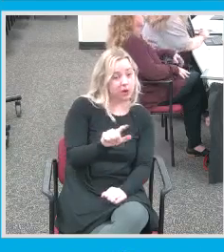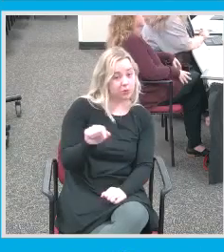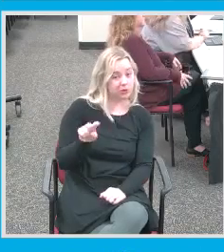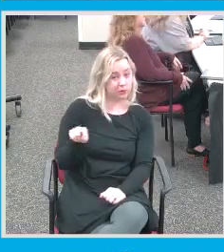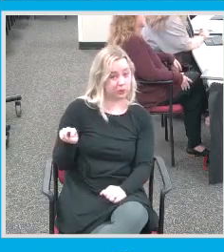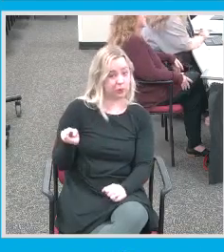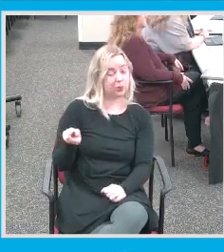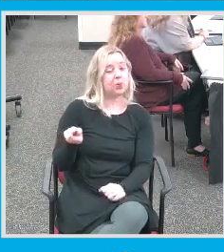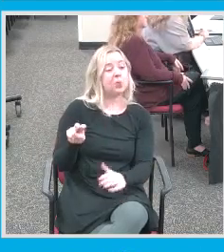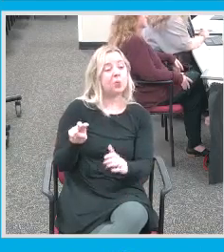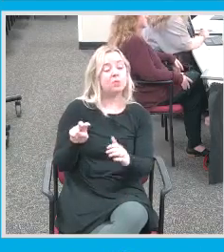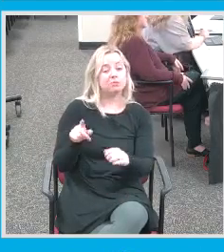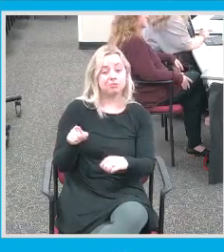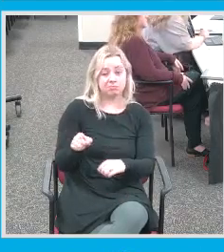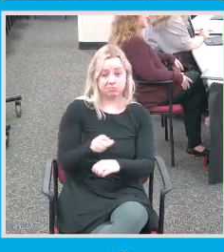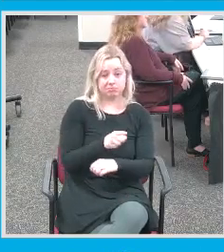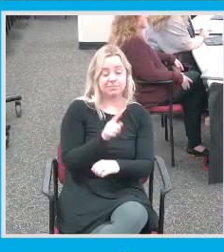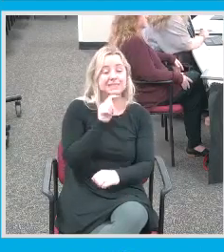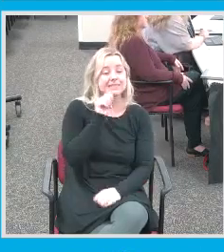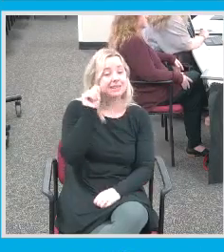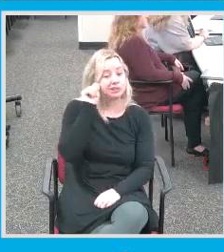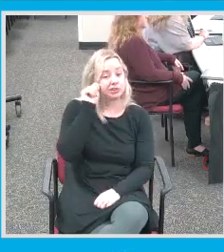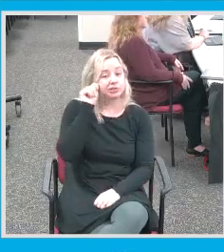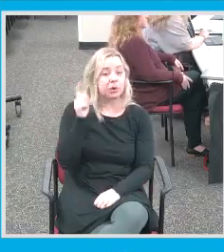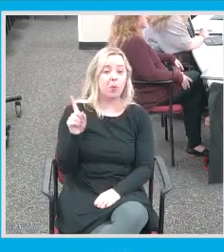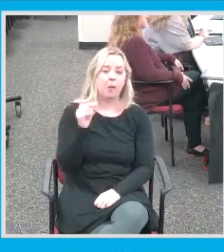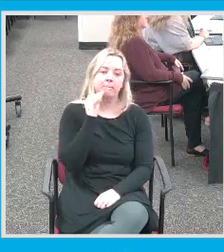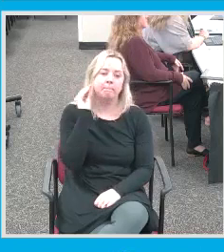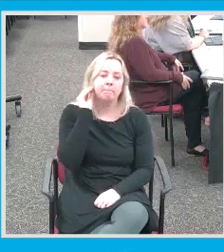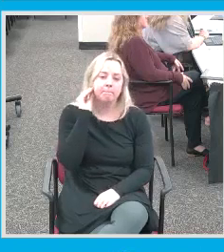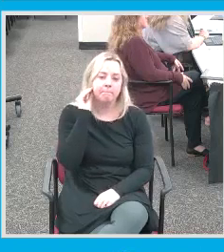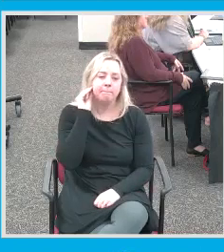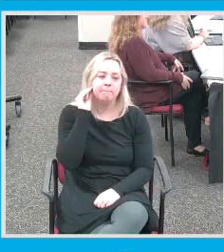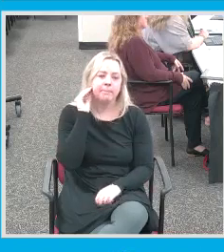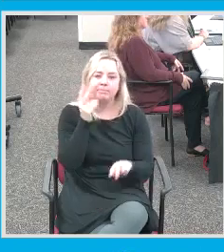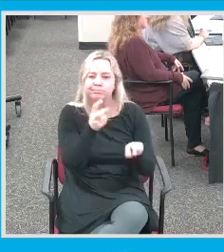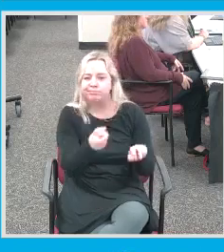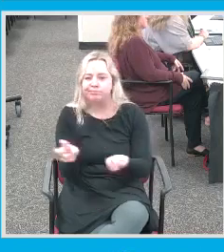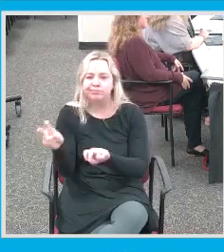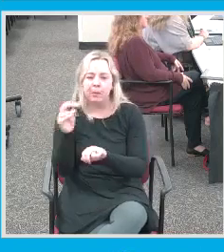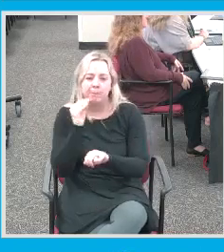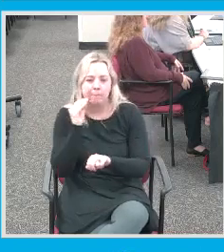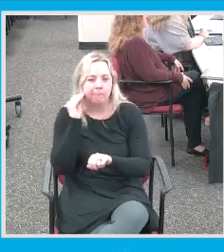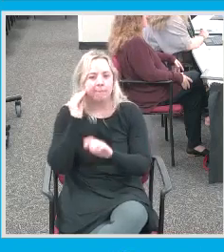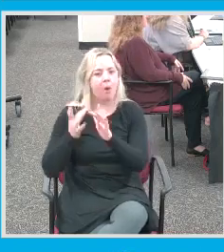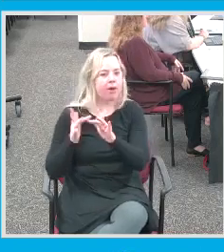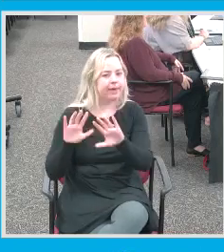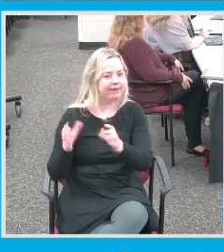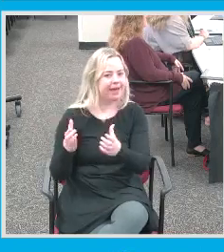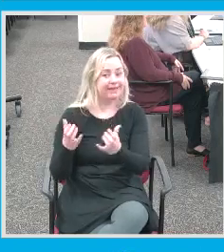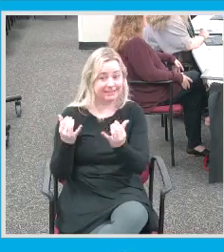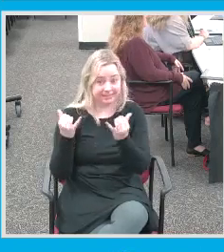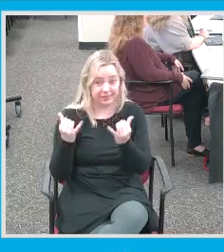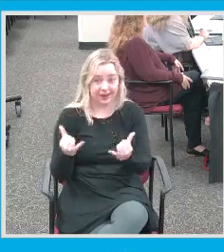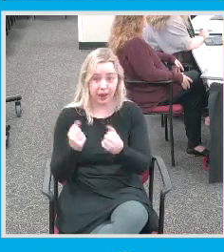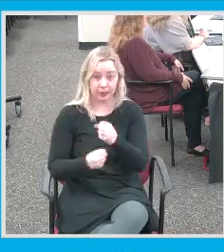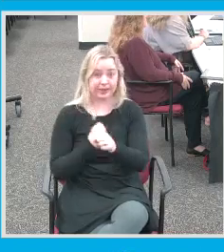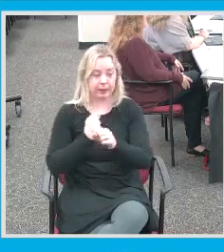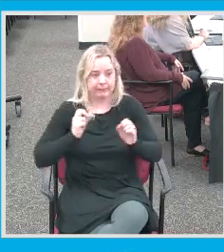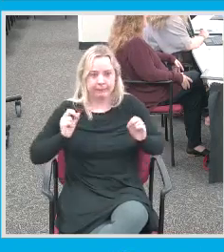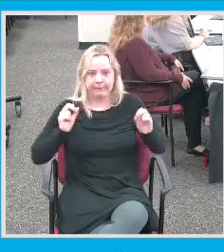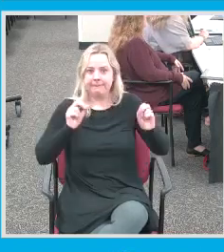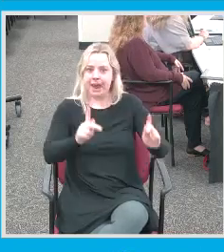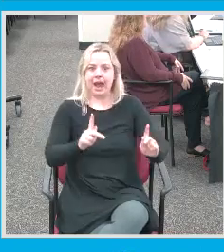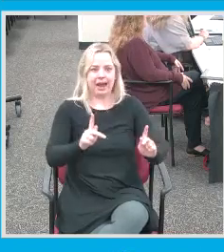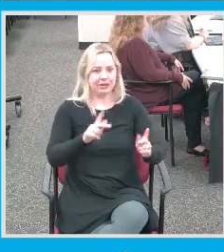2022, our teenagers were home taking online classes. This year, they're all back in full load of AP classes,